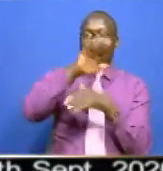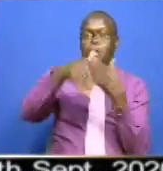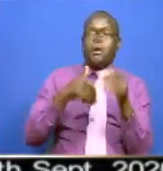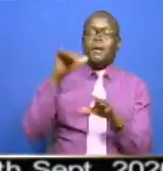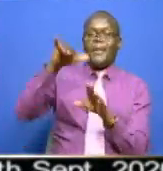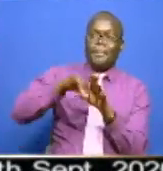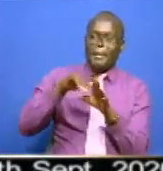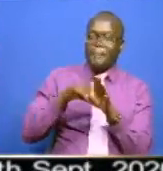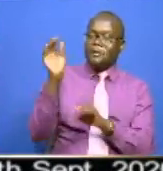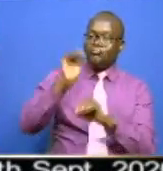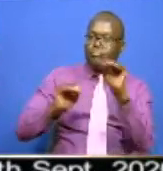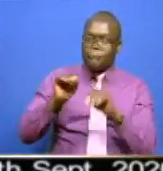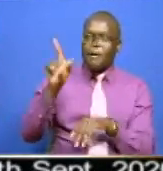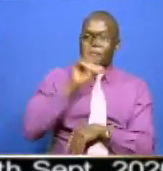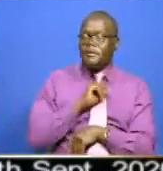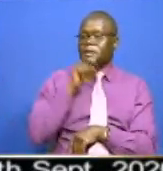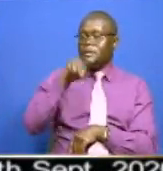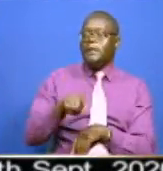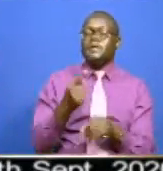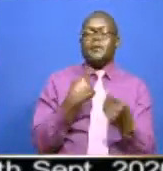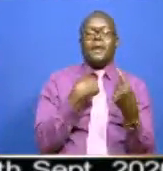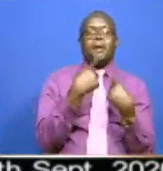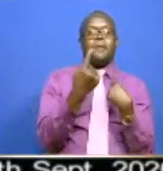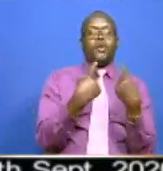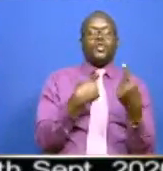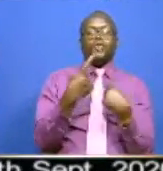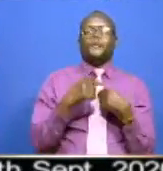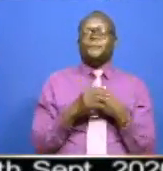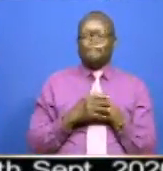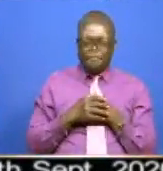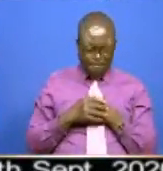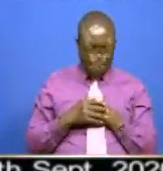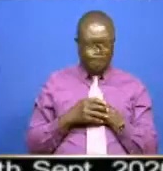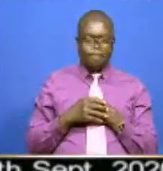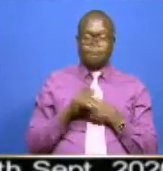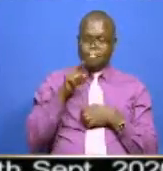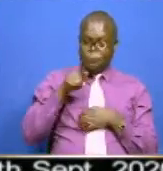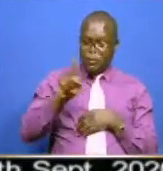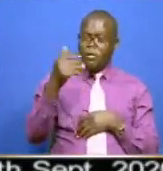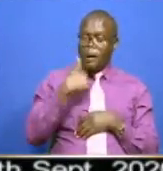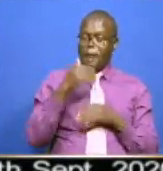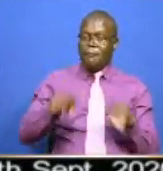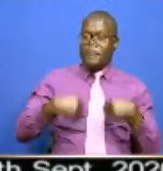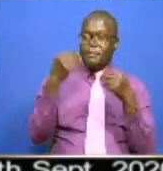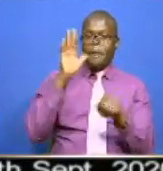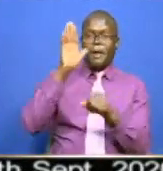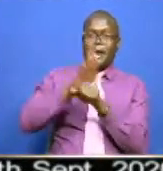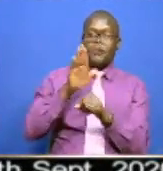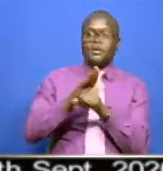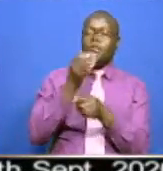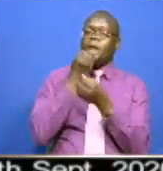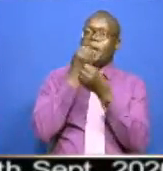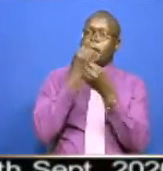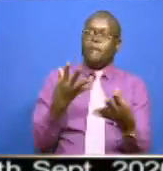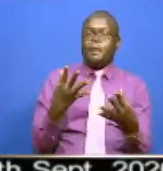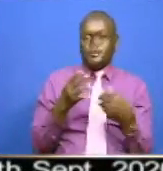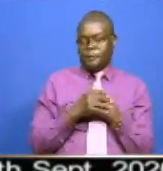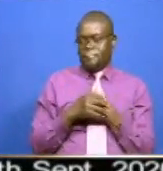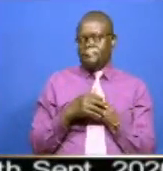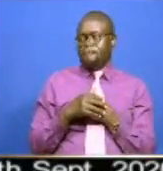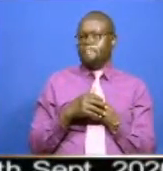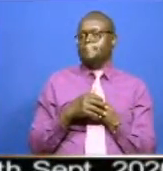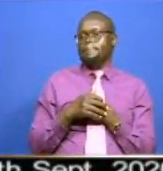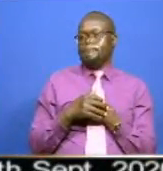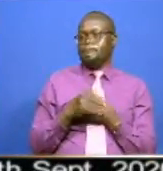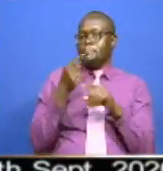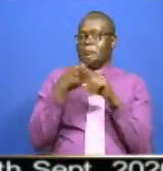have contributed on this motion. You have given a lot of information course, supported,